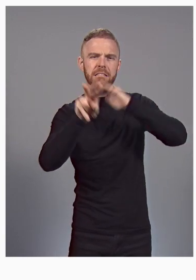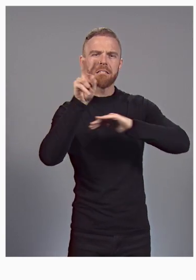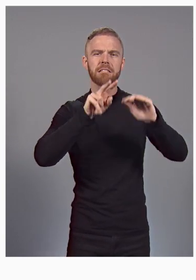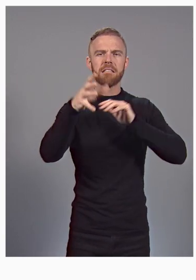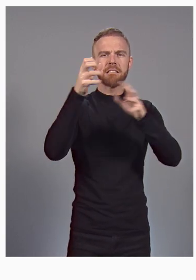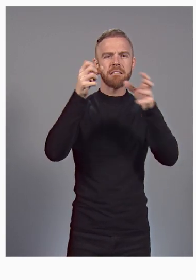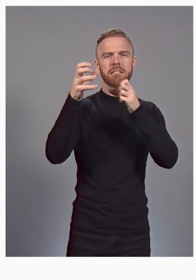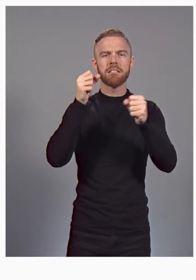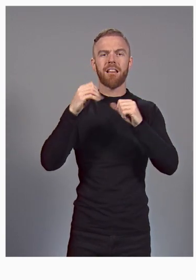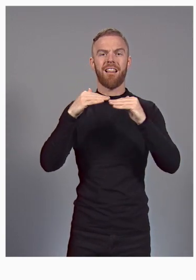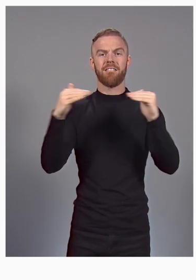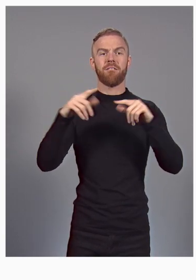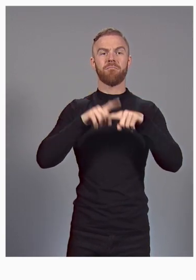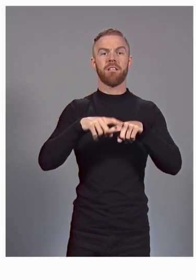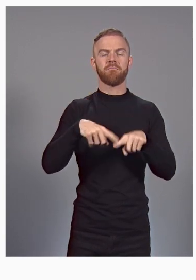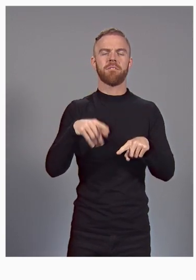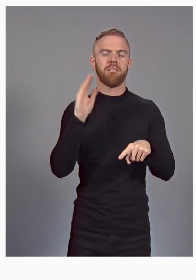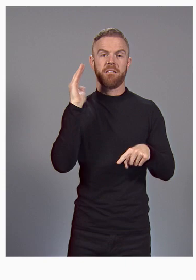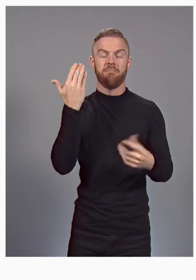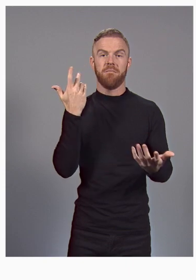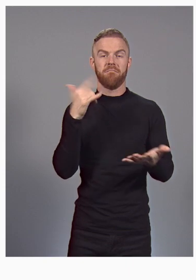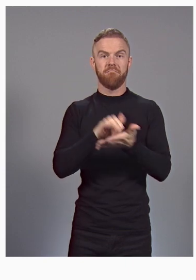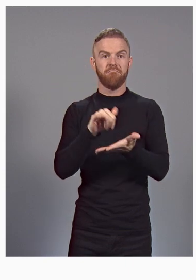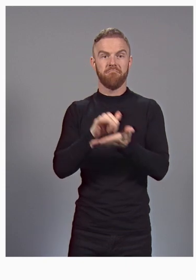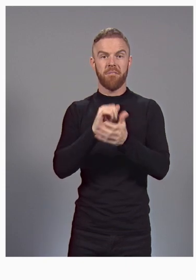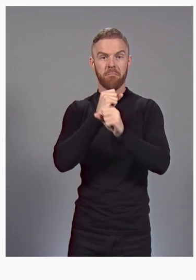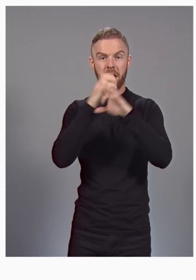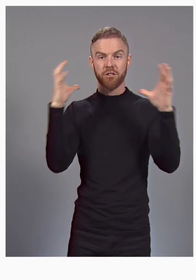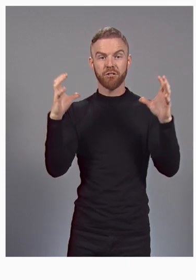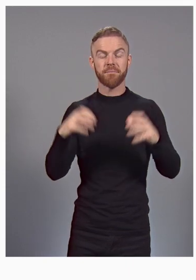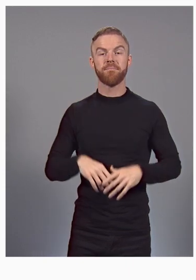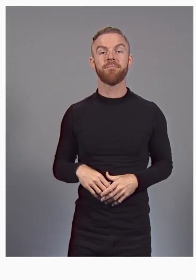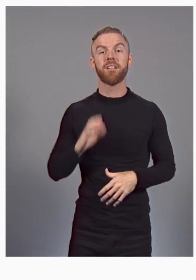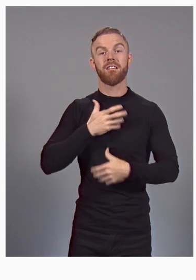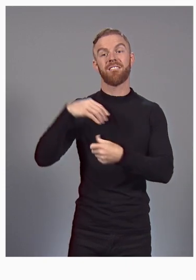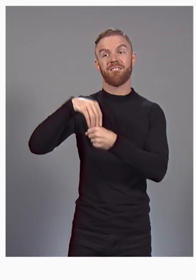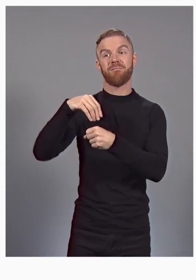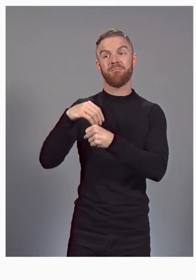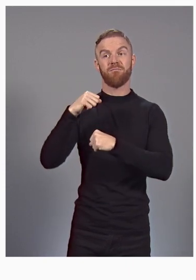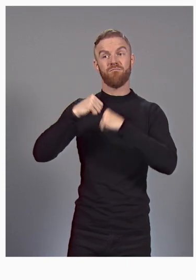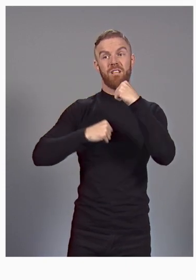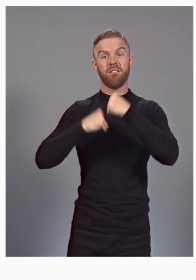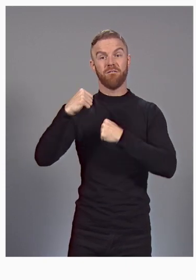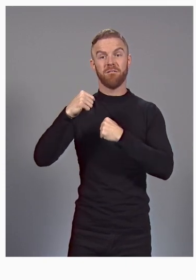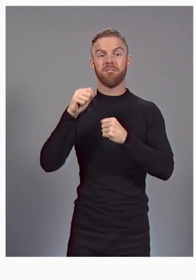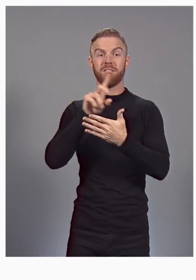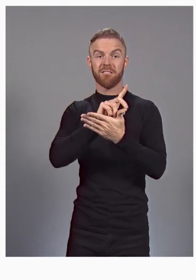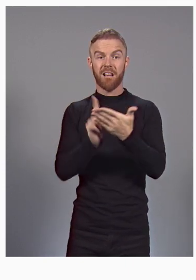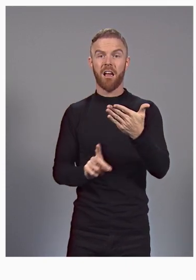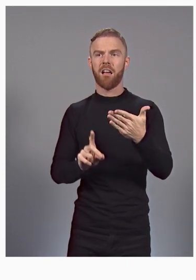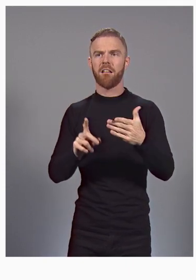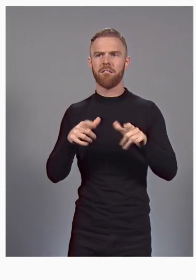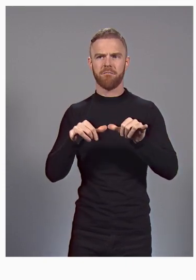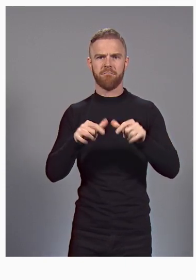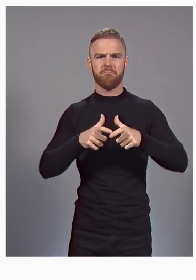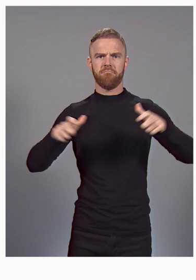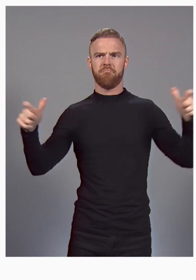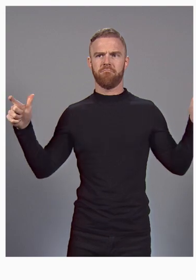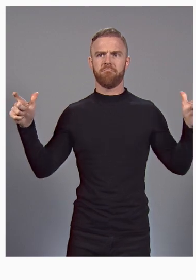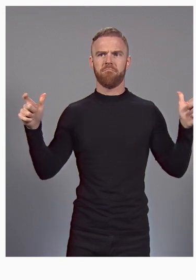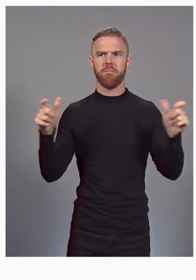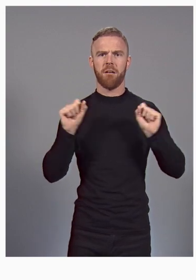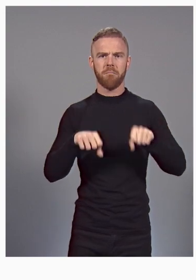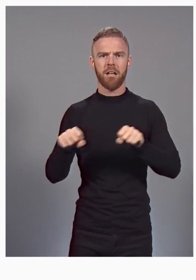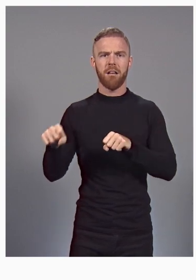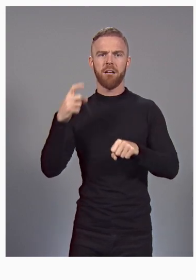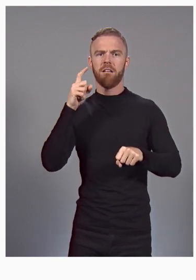might otherwise seem unimaginable. Our infrastructure is designed with the scale-out capability needed to support billions of users who